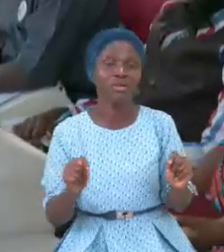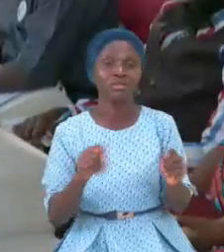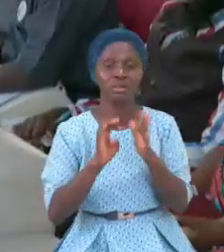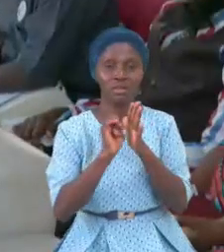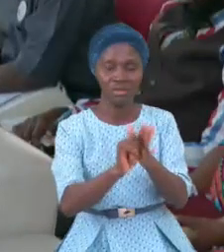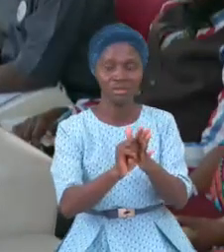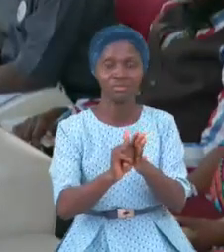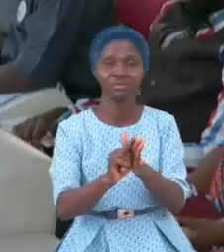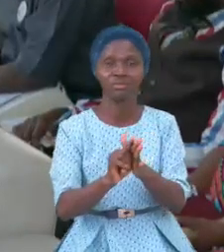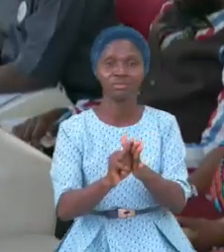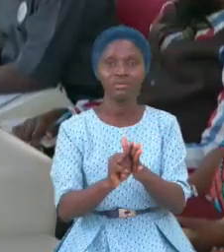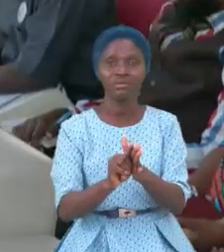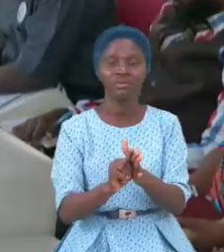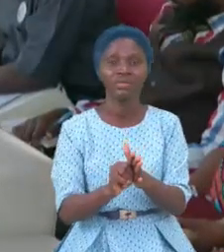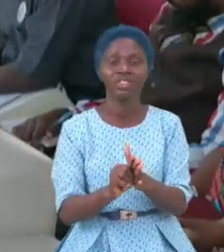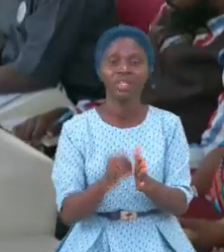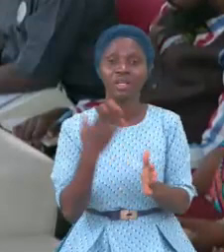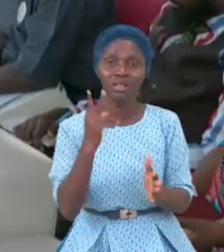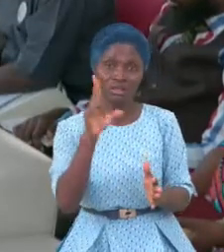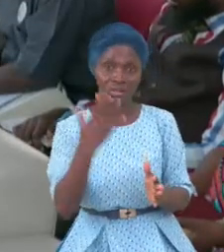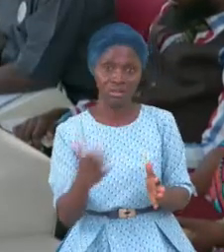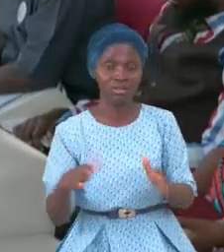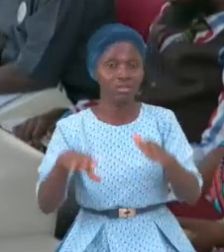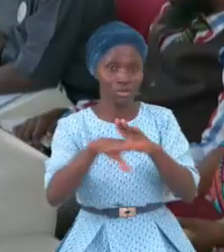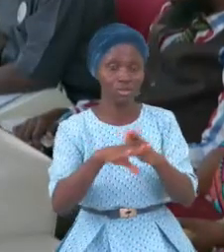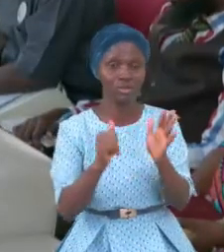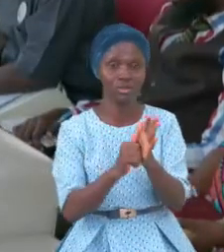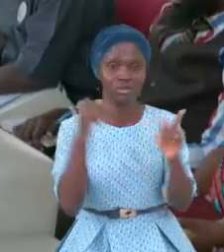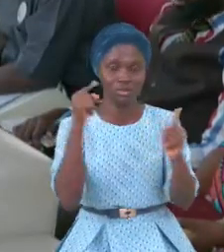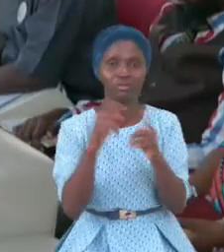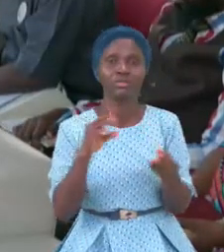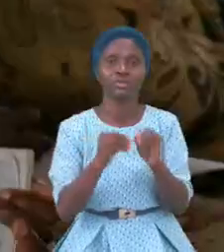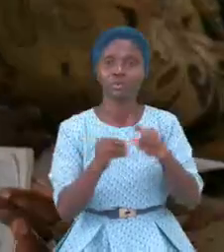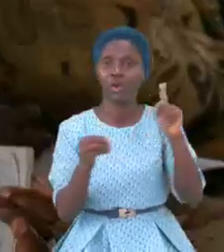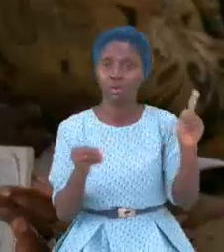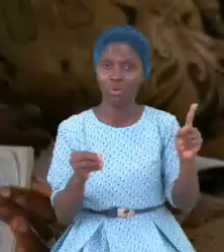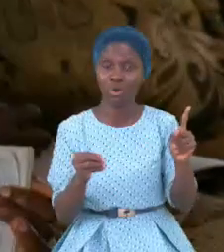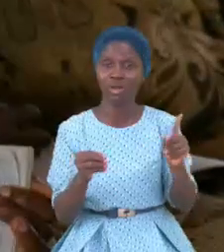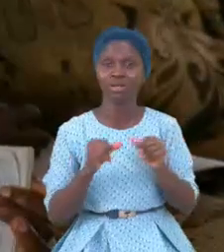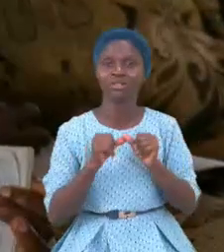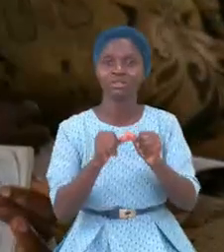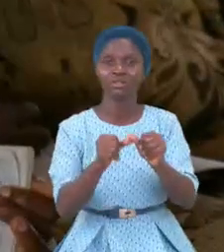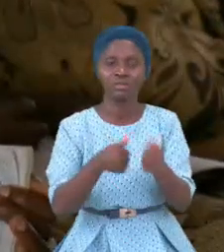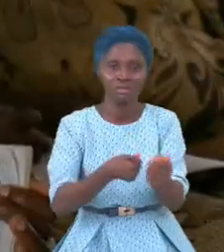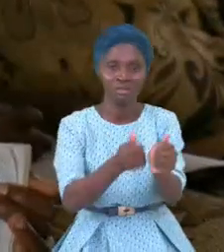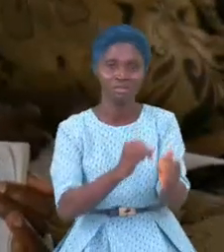Number one is steadfastly following the Lord